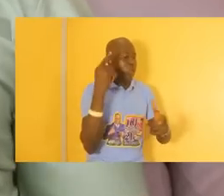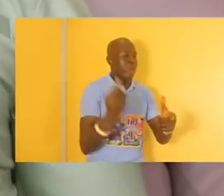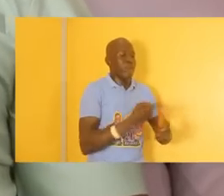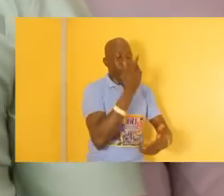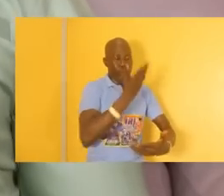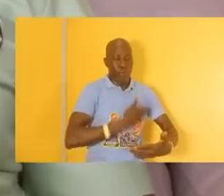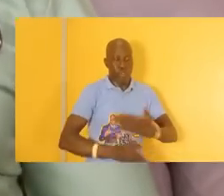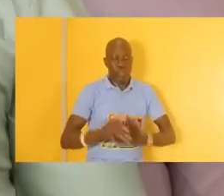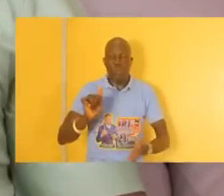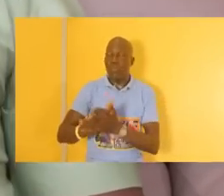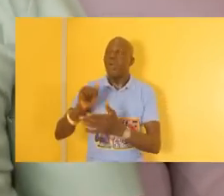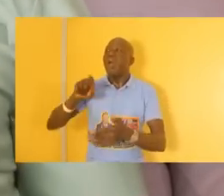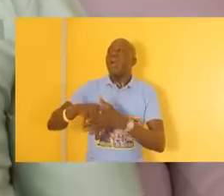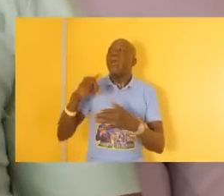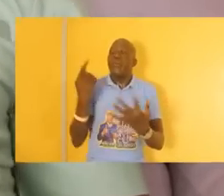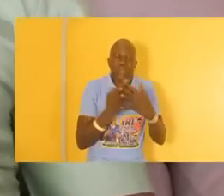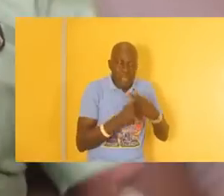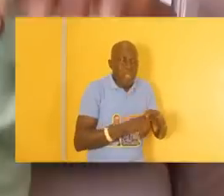has it.